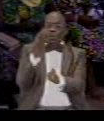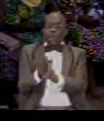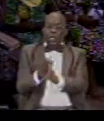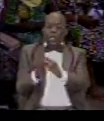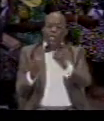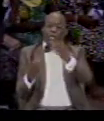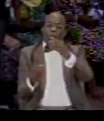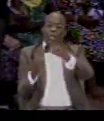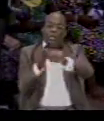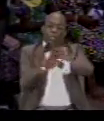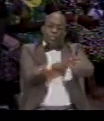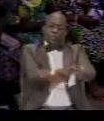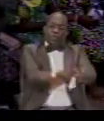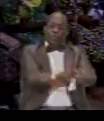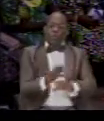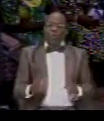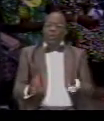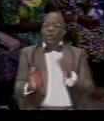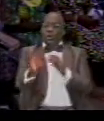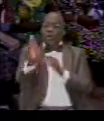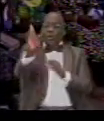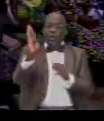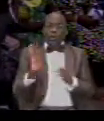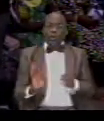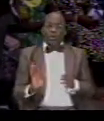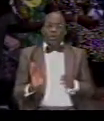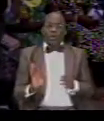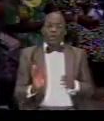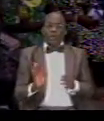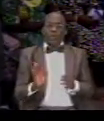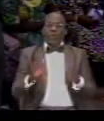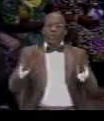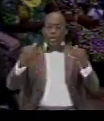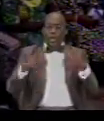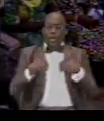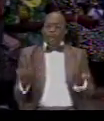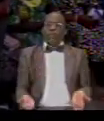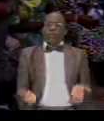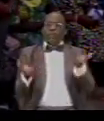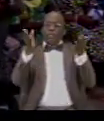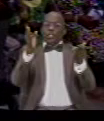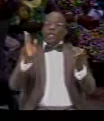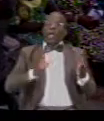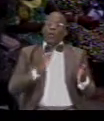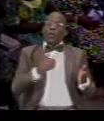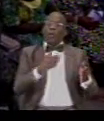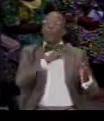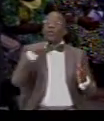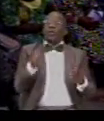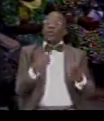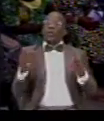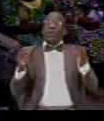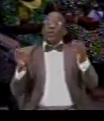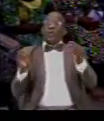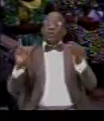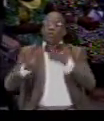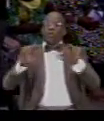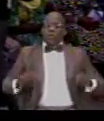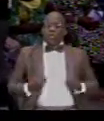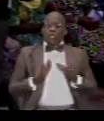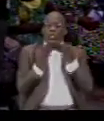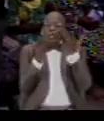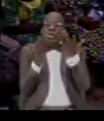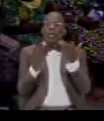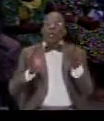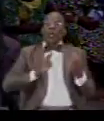inspiration. God has raised our Father in the Lord as a global inspiration to other ministers. Want to pray for all the